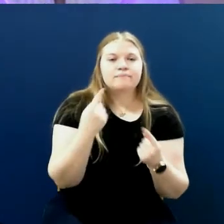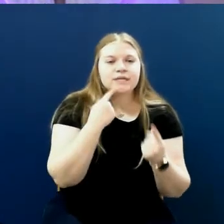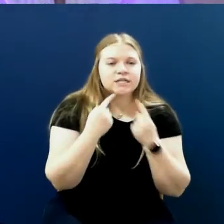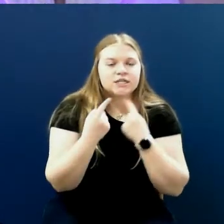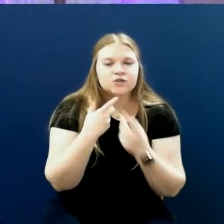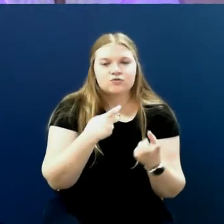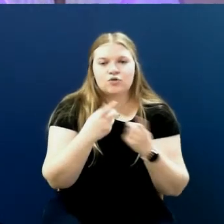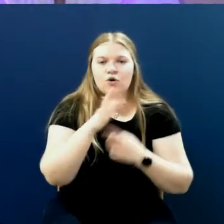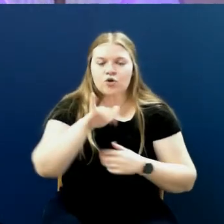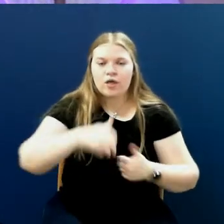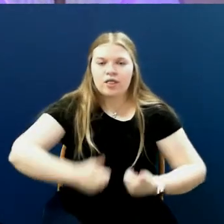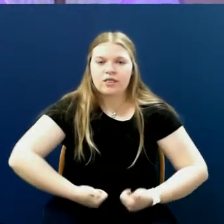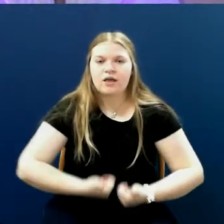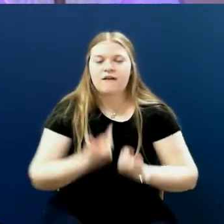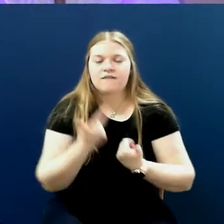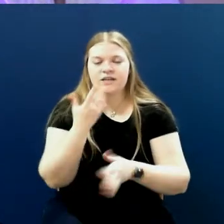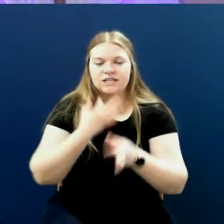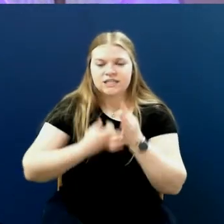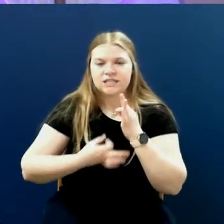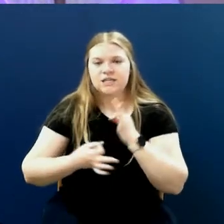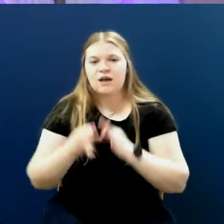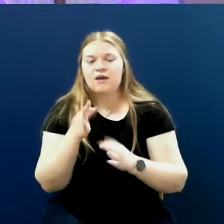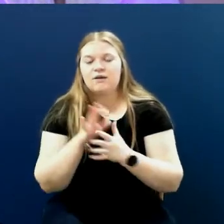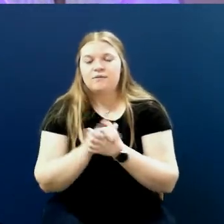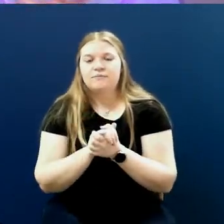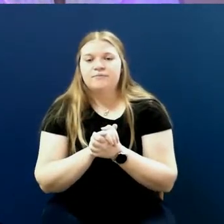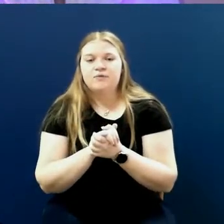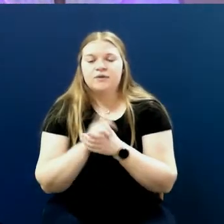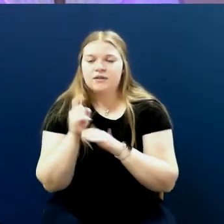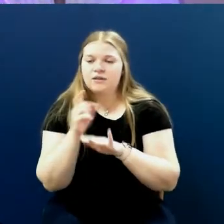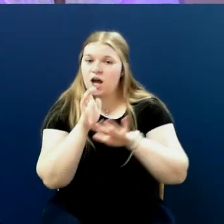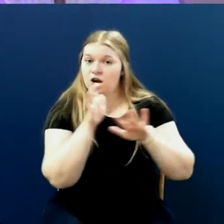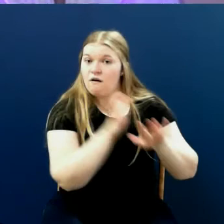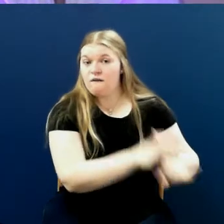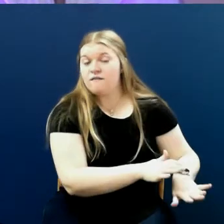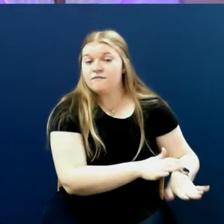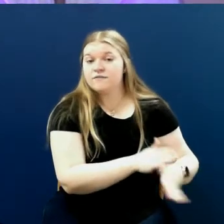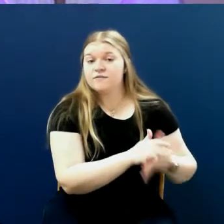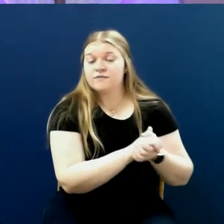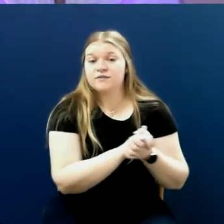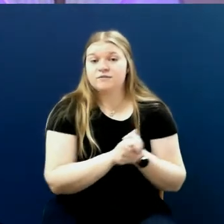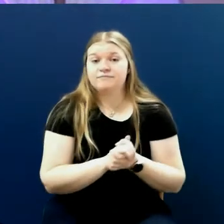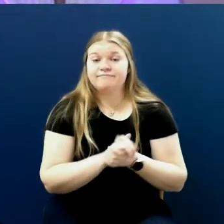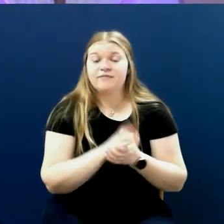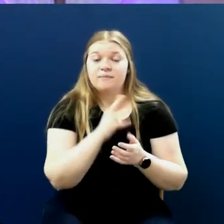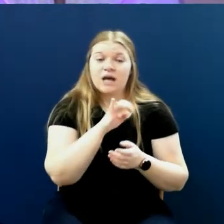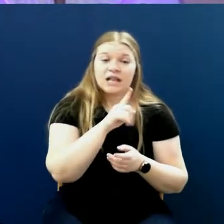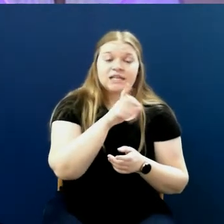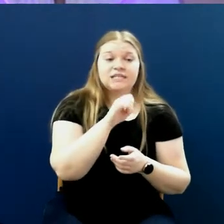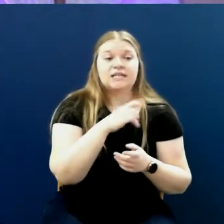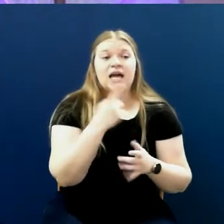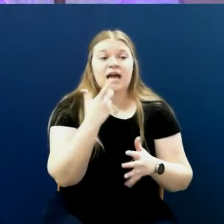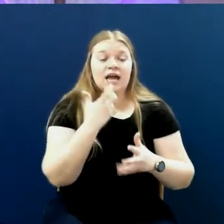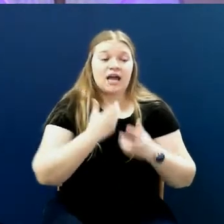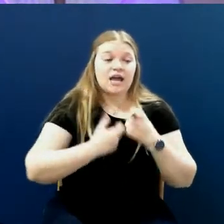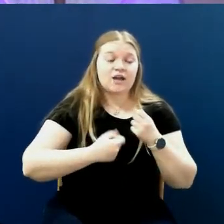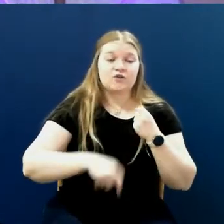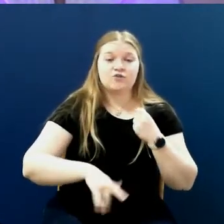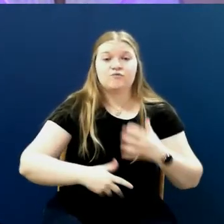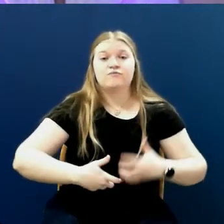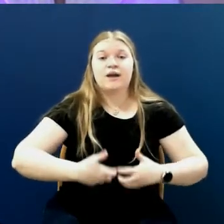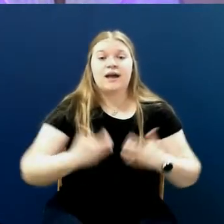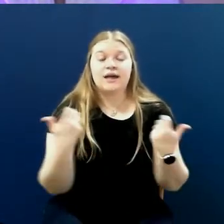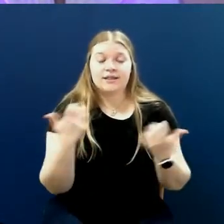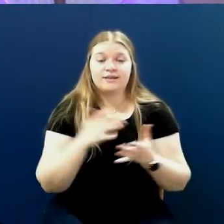your lives. Instead, put that off, malice, anger, wrath, and